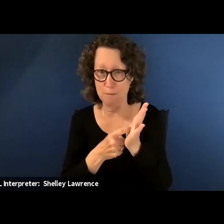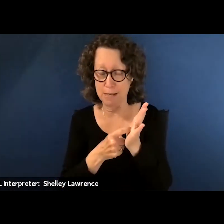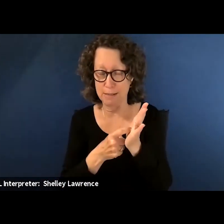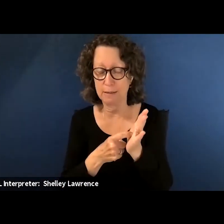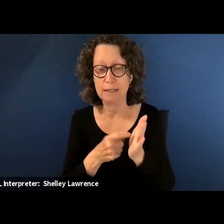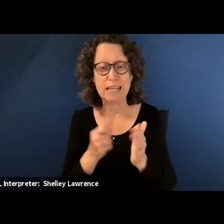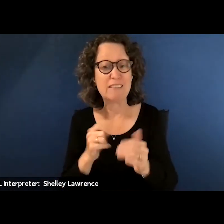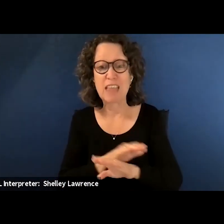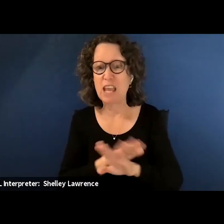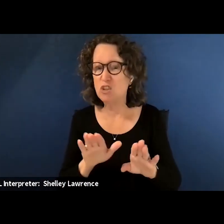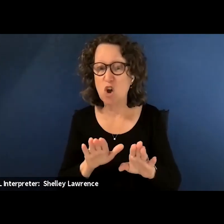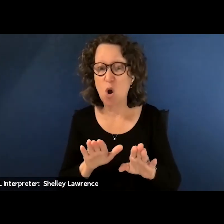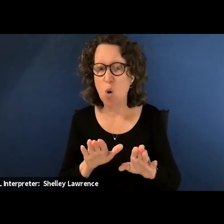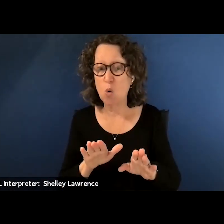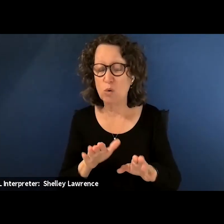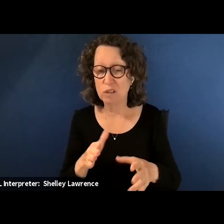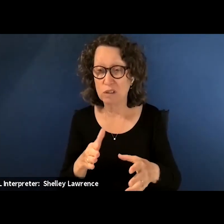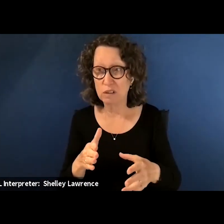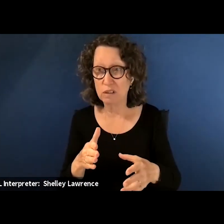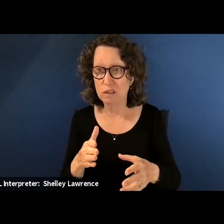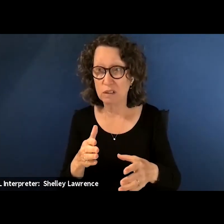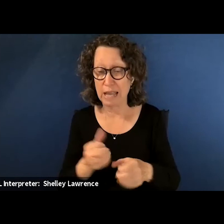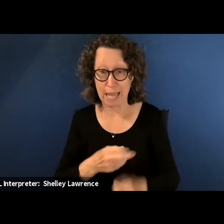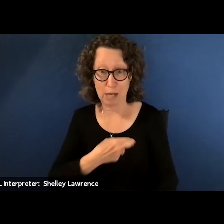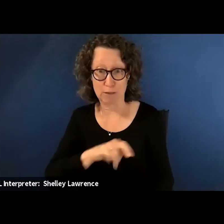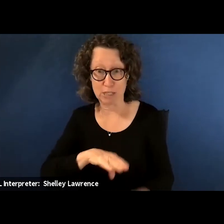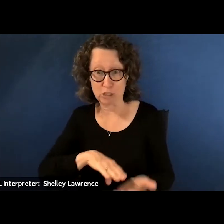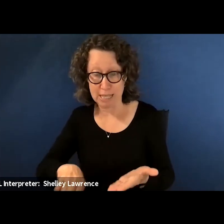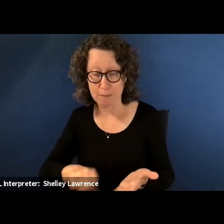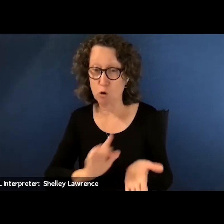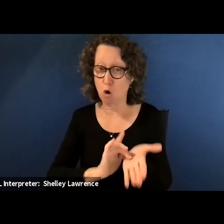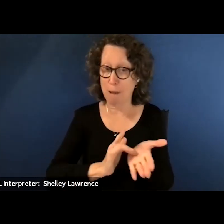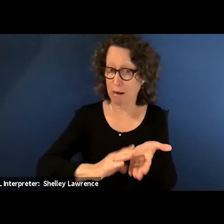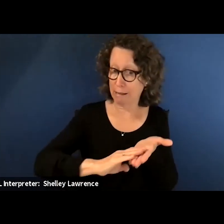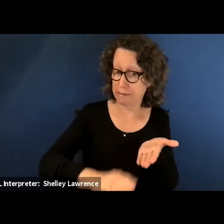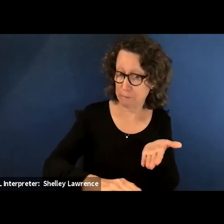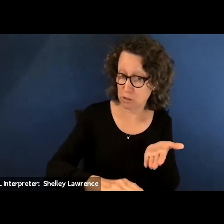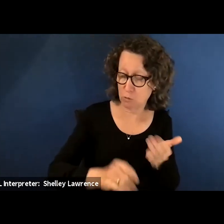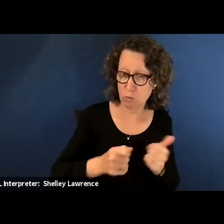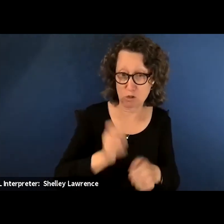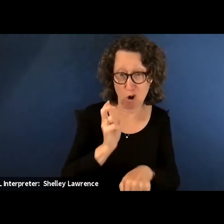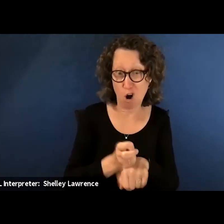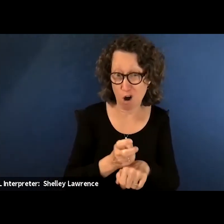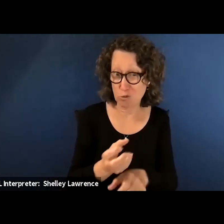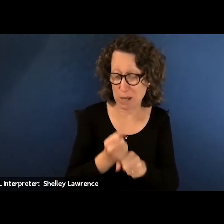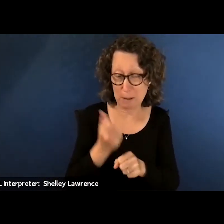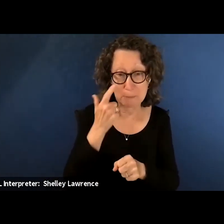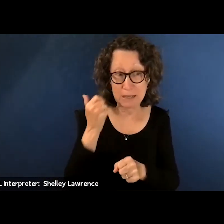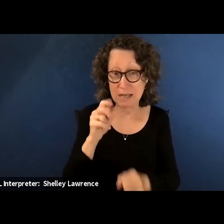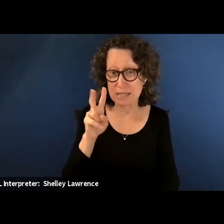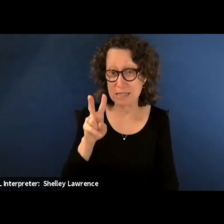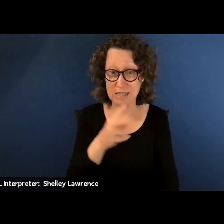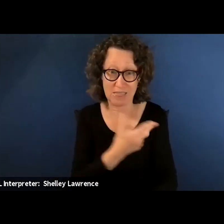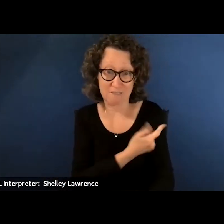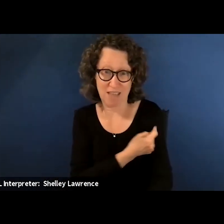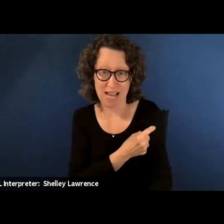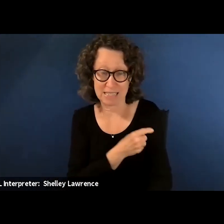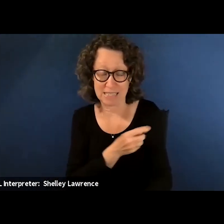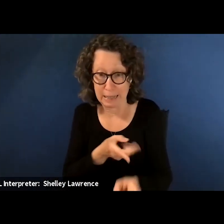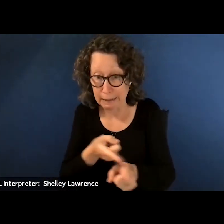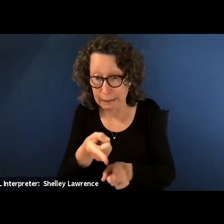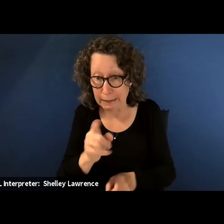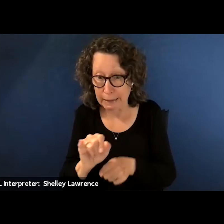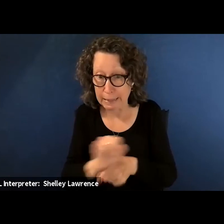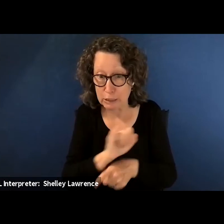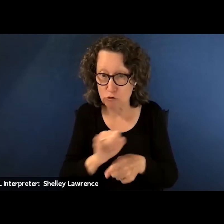they don't manage to get a religious exemption or a medical exemption, which are very hard to get because the vaccine industry has made sure of